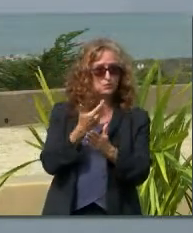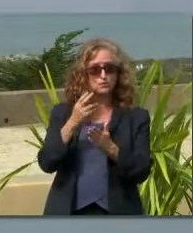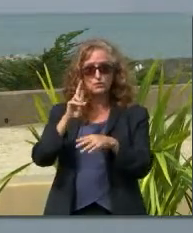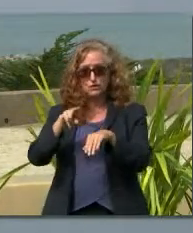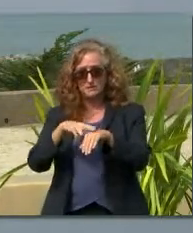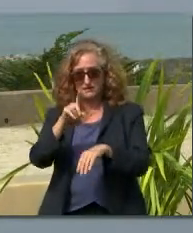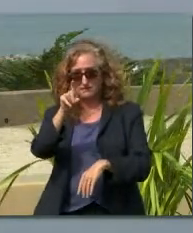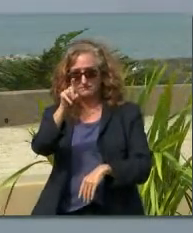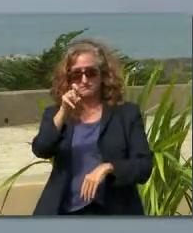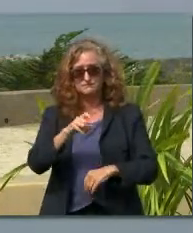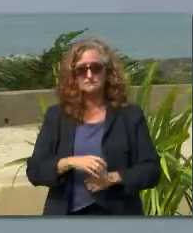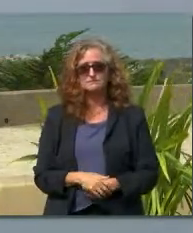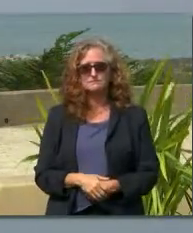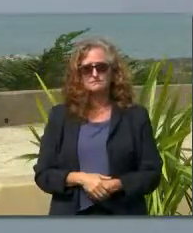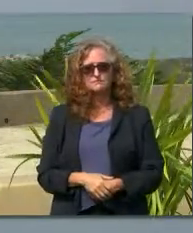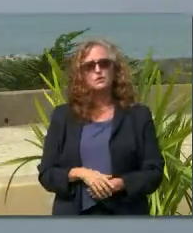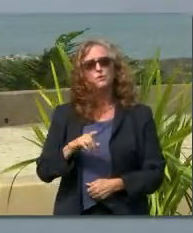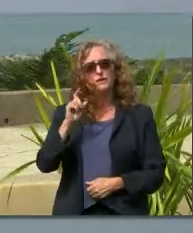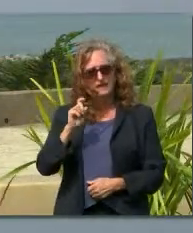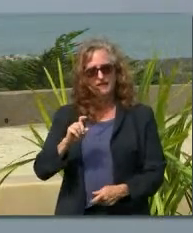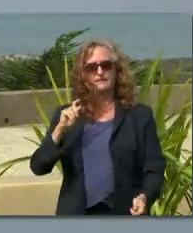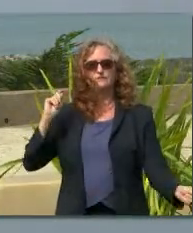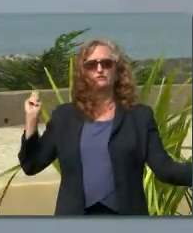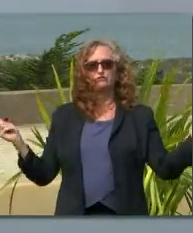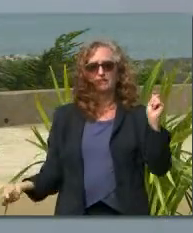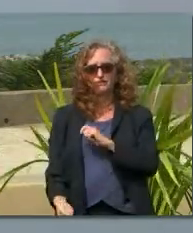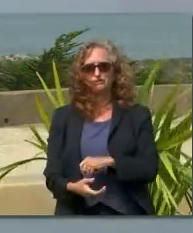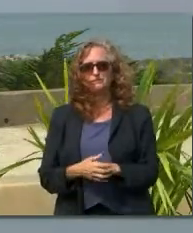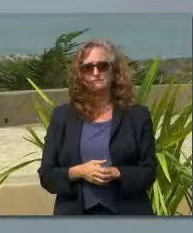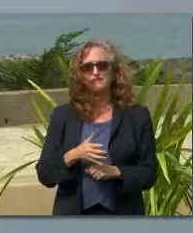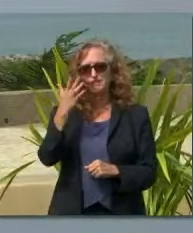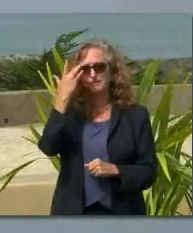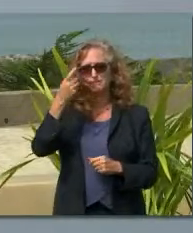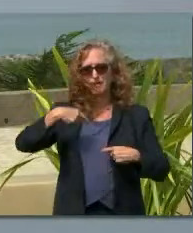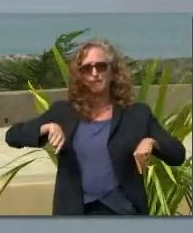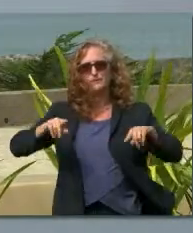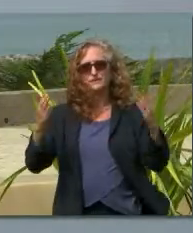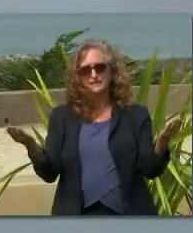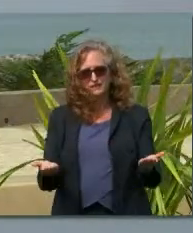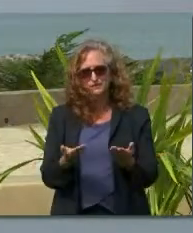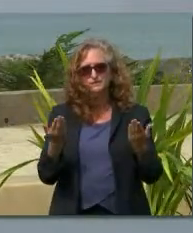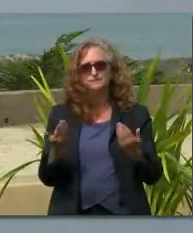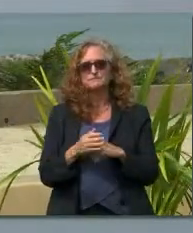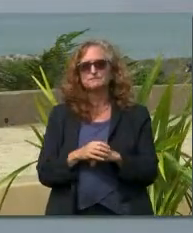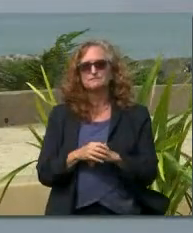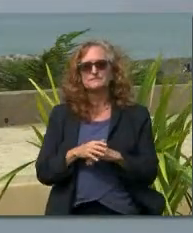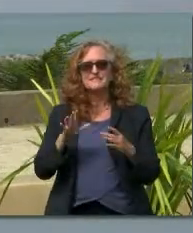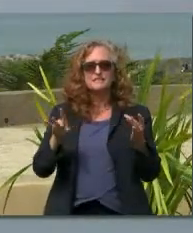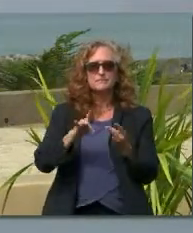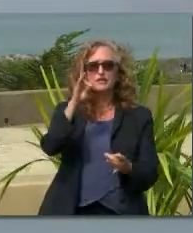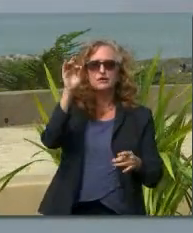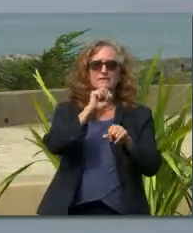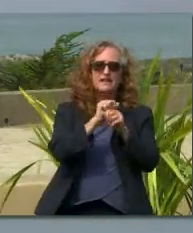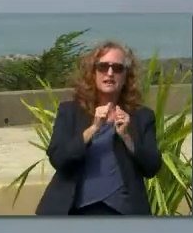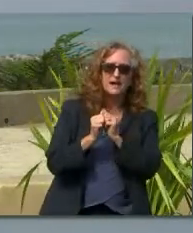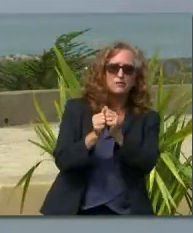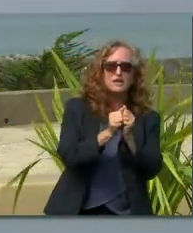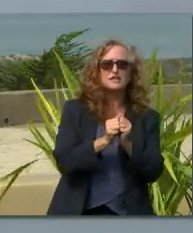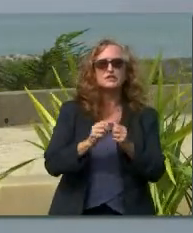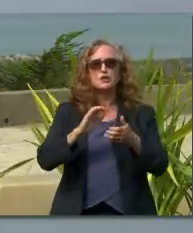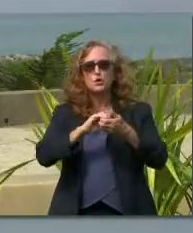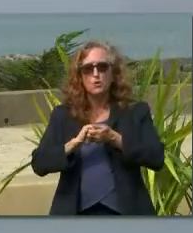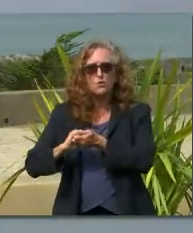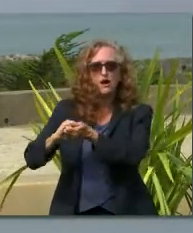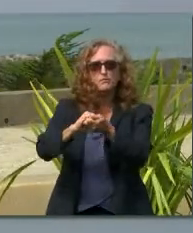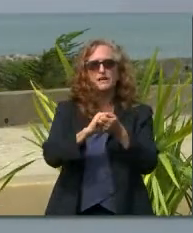have to do things radically differently, and that's the spirit that defines this agreement, a spirit of collaboration, cooperation. Yes, in